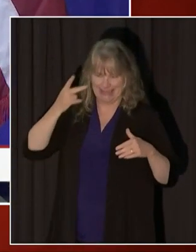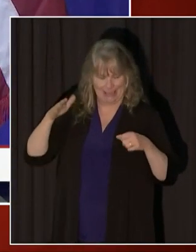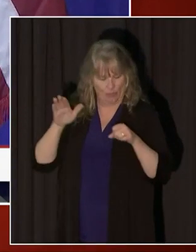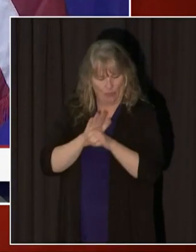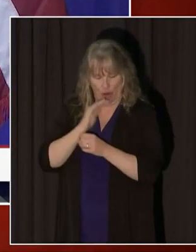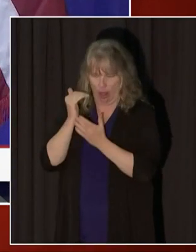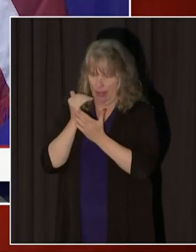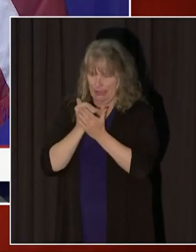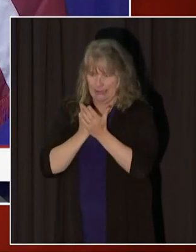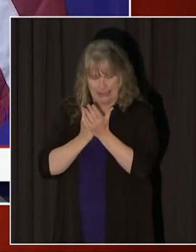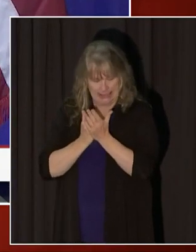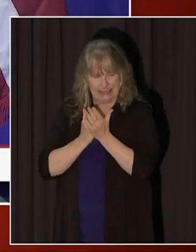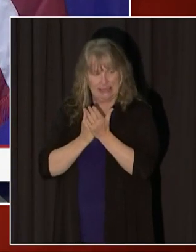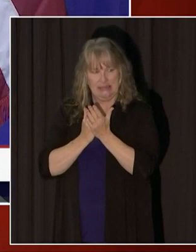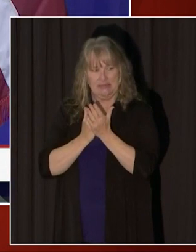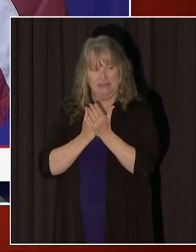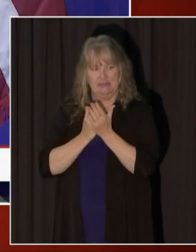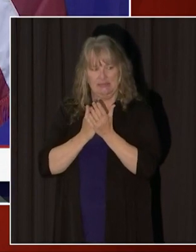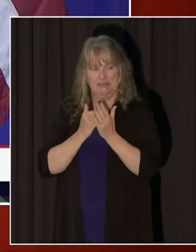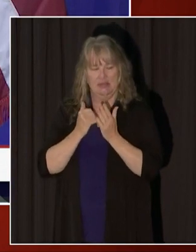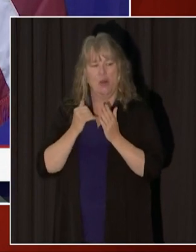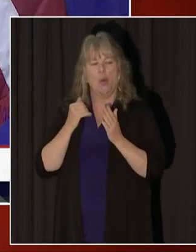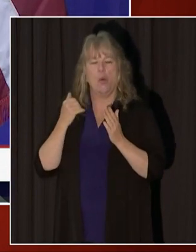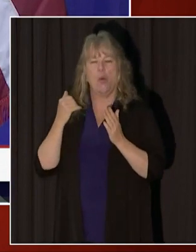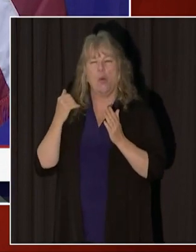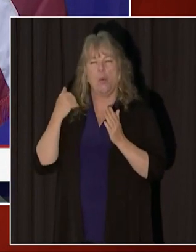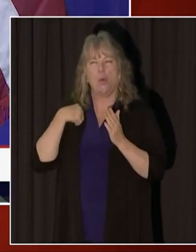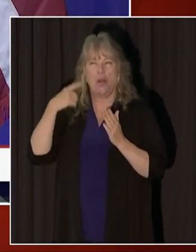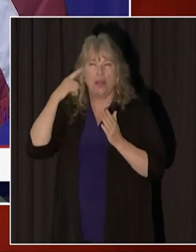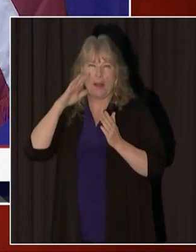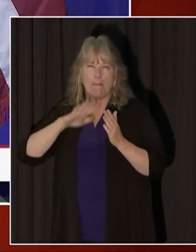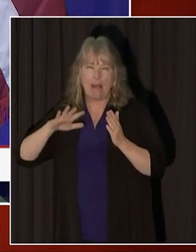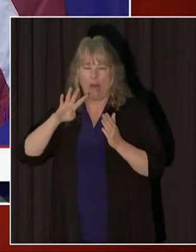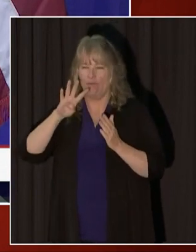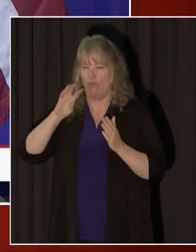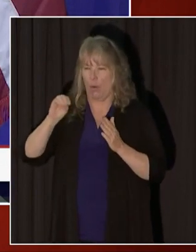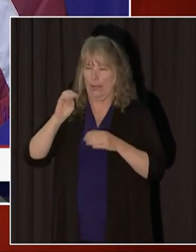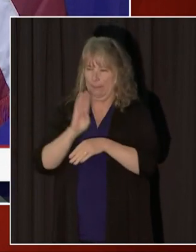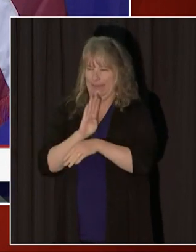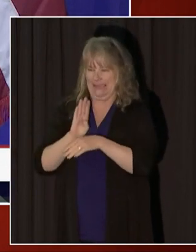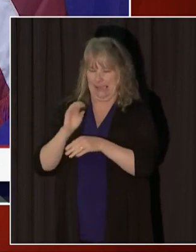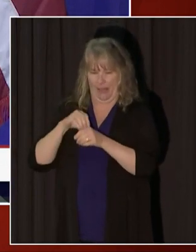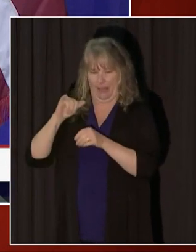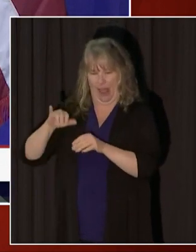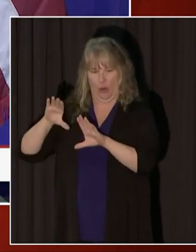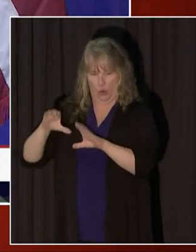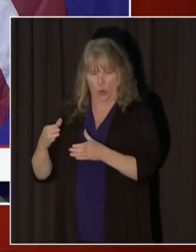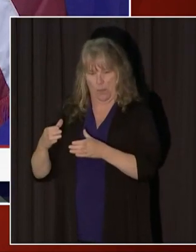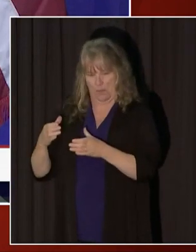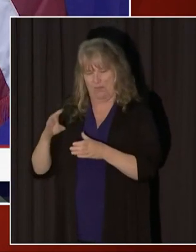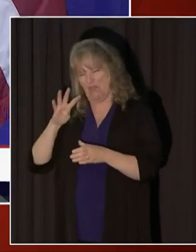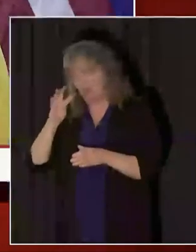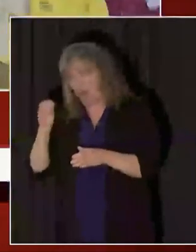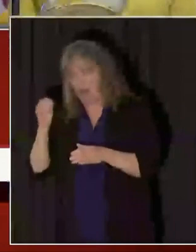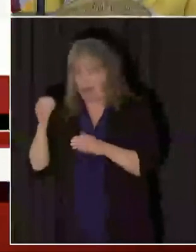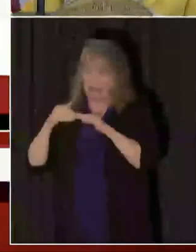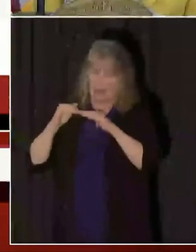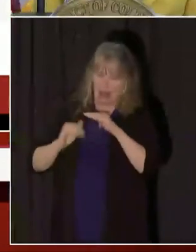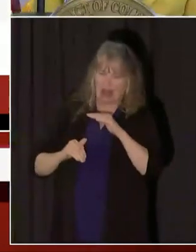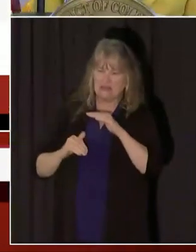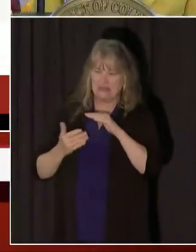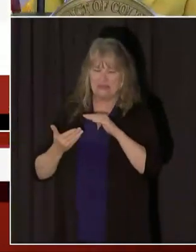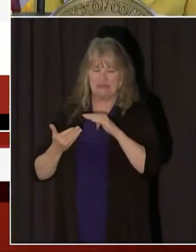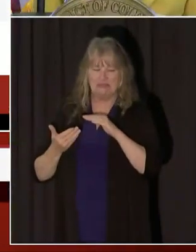list of, we've asked DCRA for a list. We think there are about 40 businesses in this category or less.